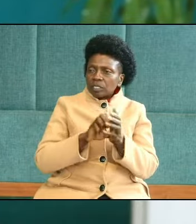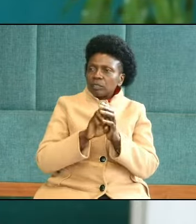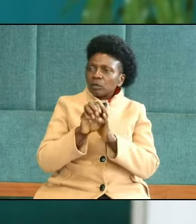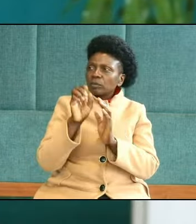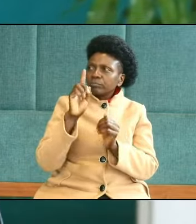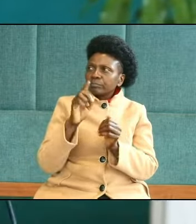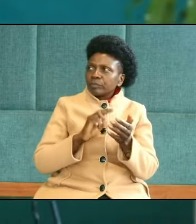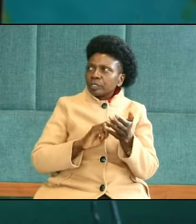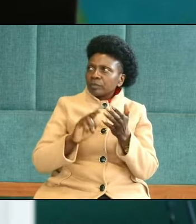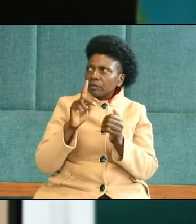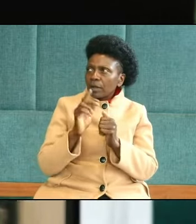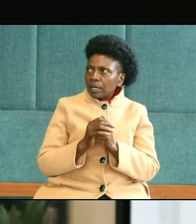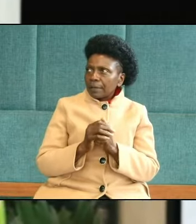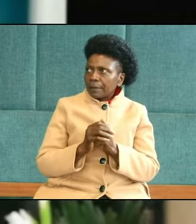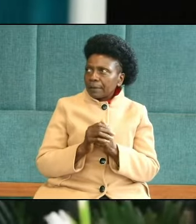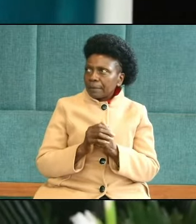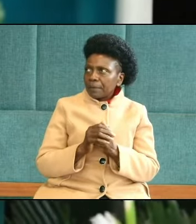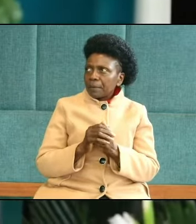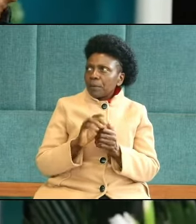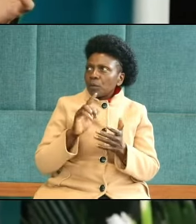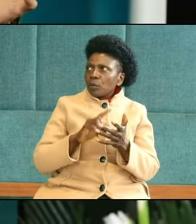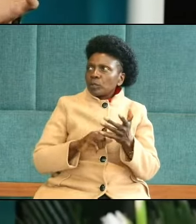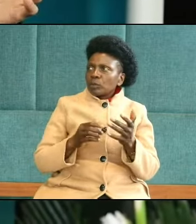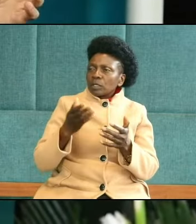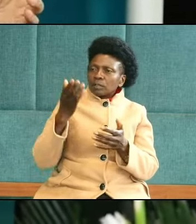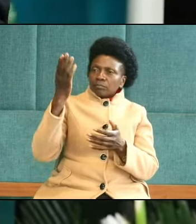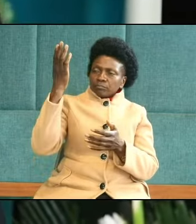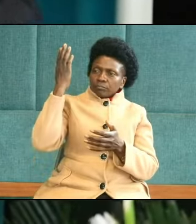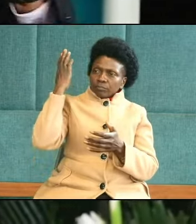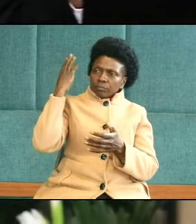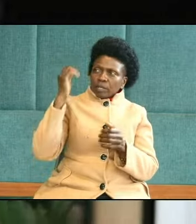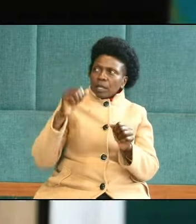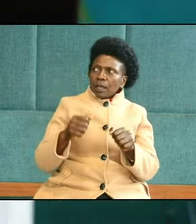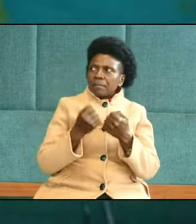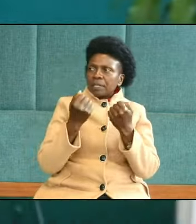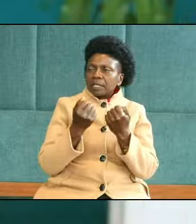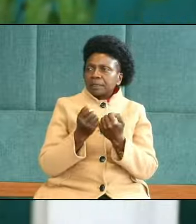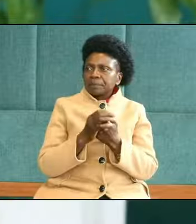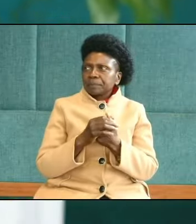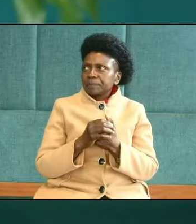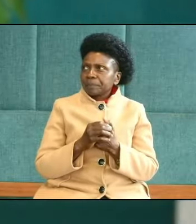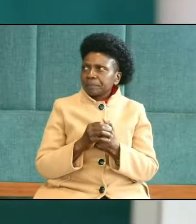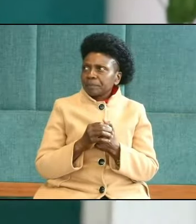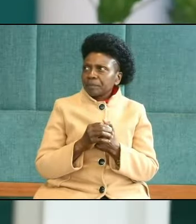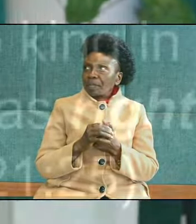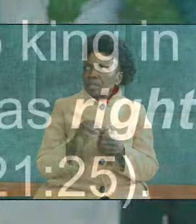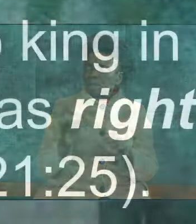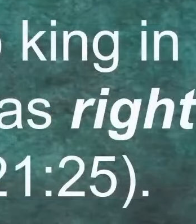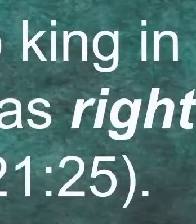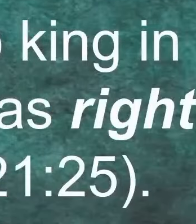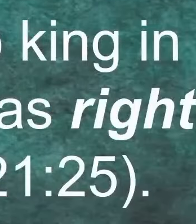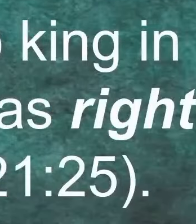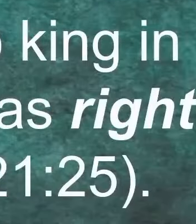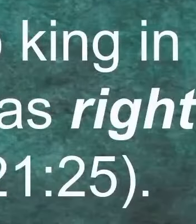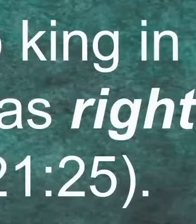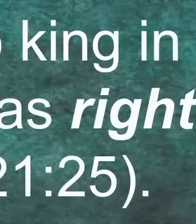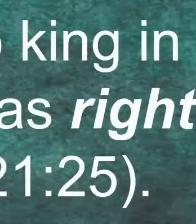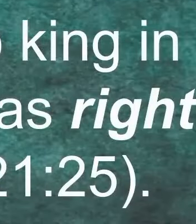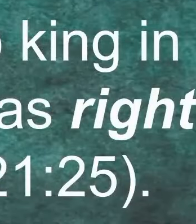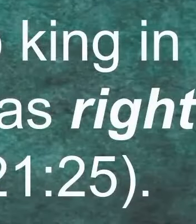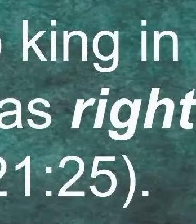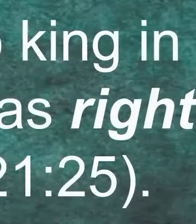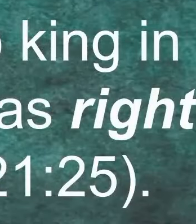yourself, what was it like back then? What was it like during the time of the judges? And the Bible says in those days there was no